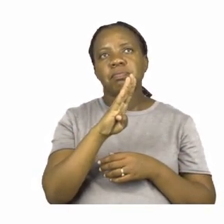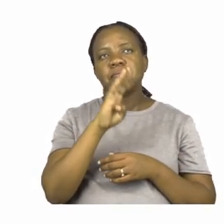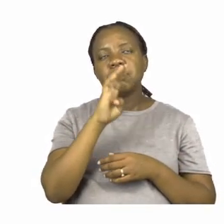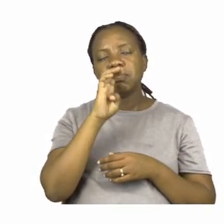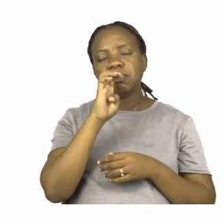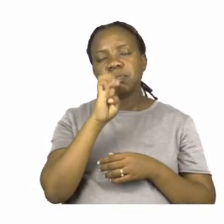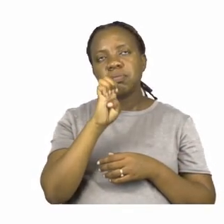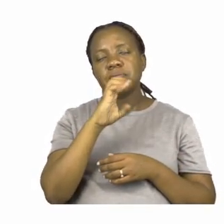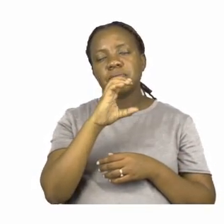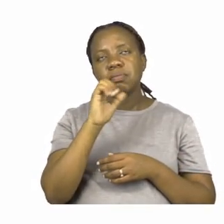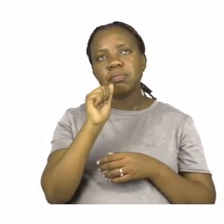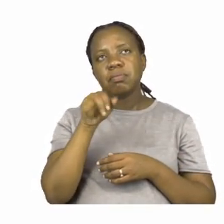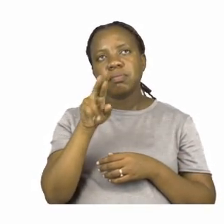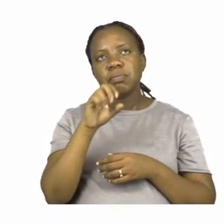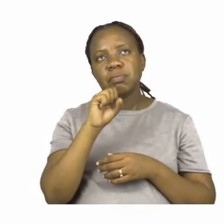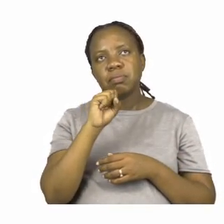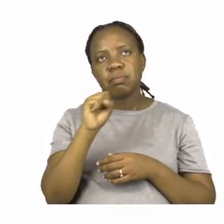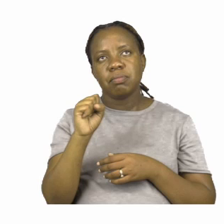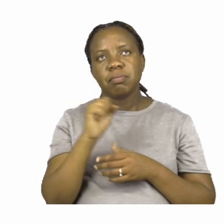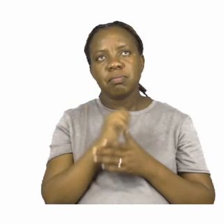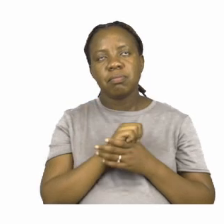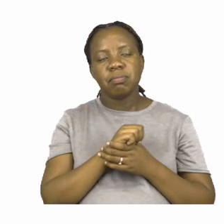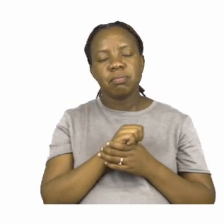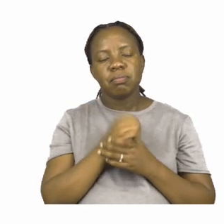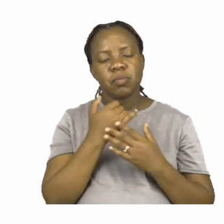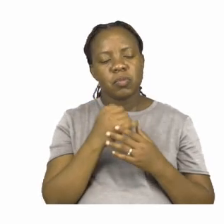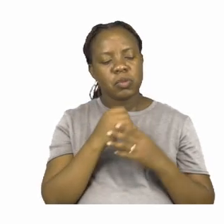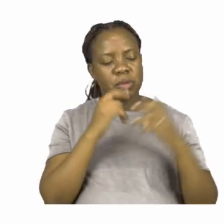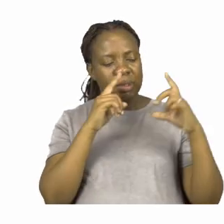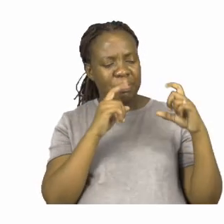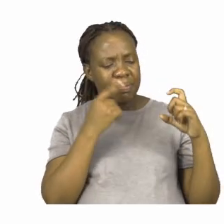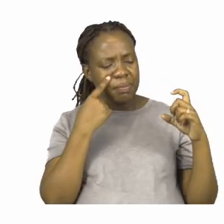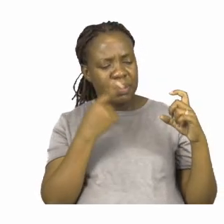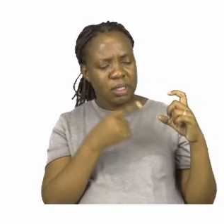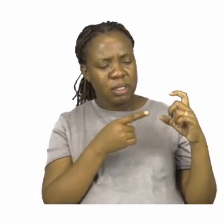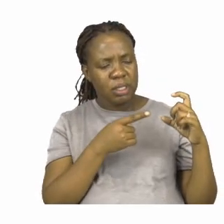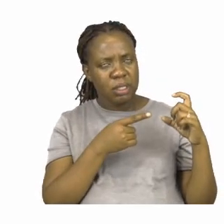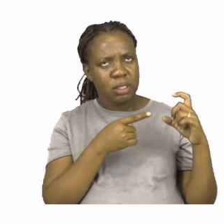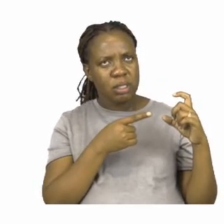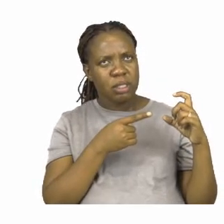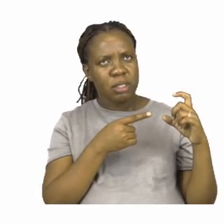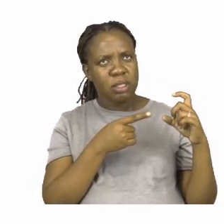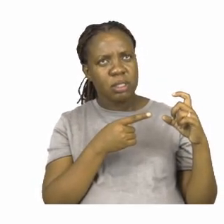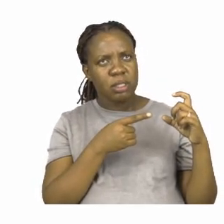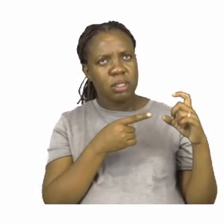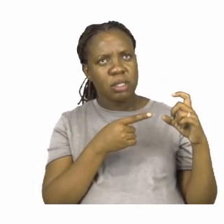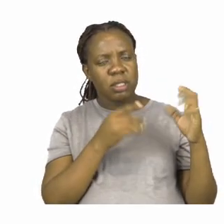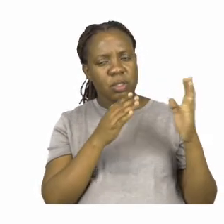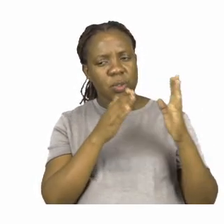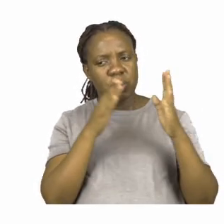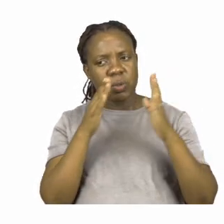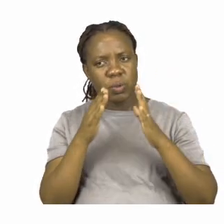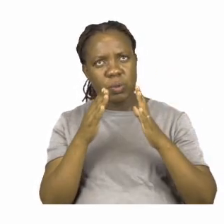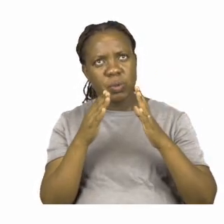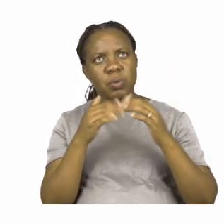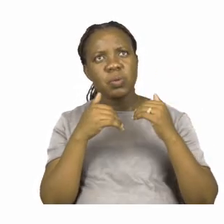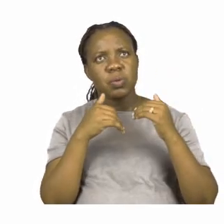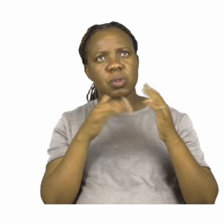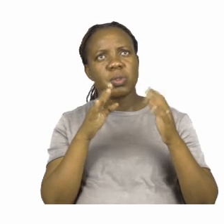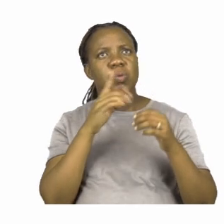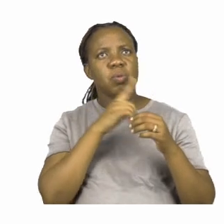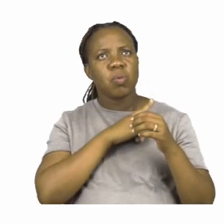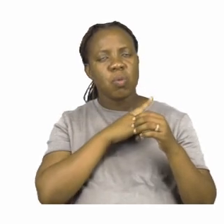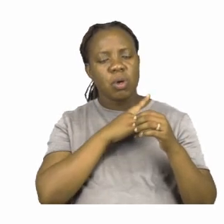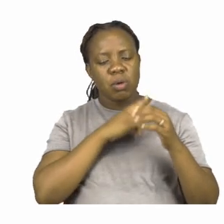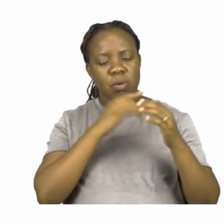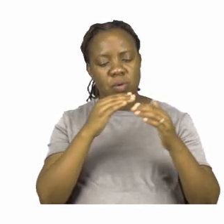because. Now you will see an example is given. So there it says, or the word that was given is